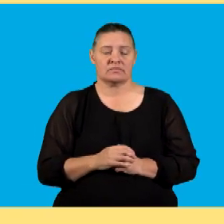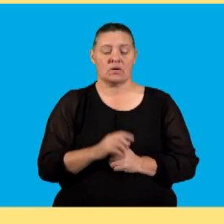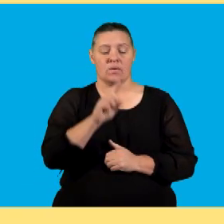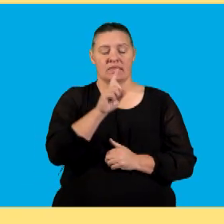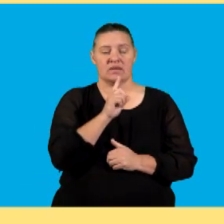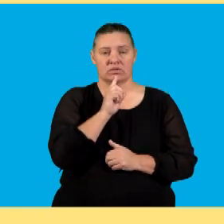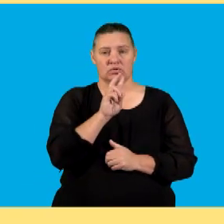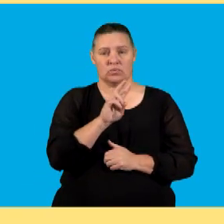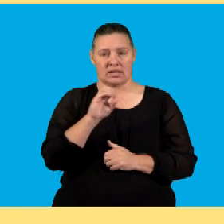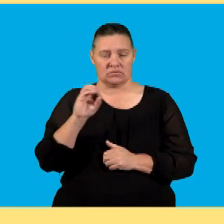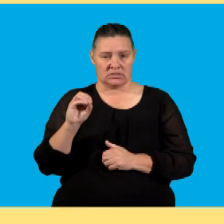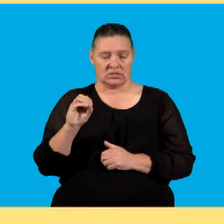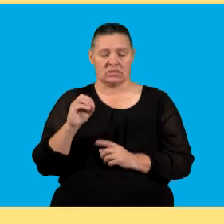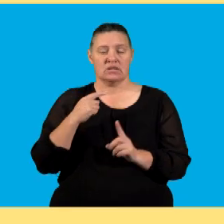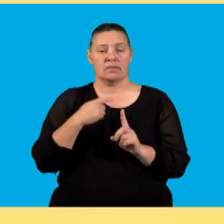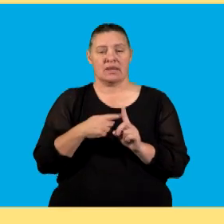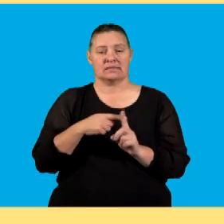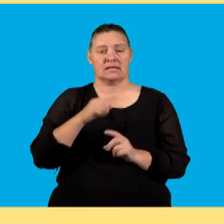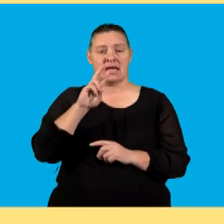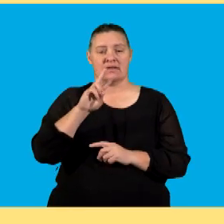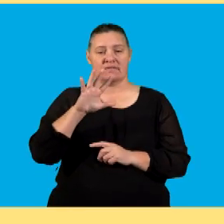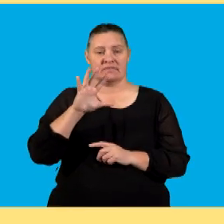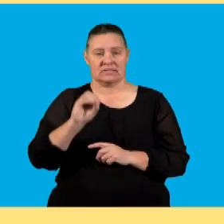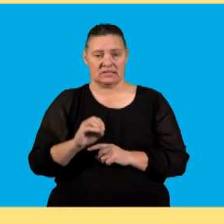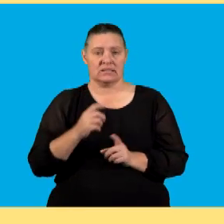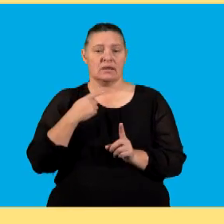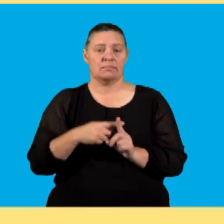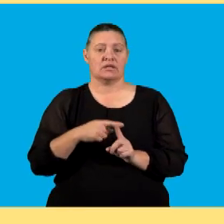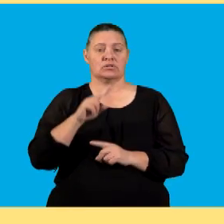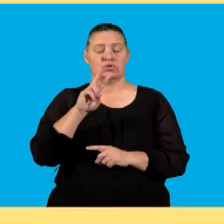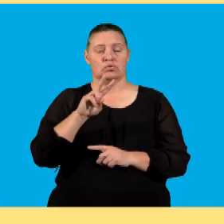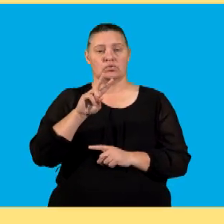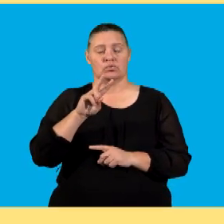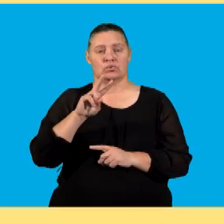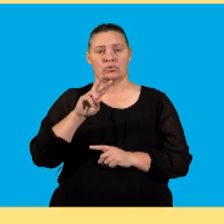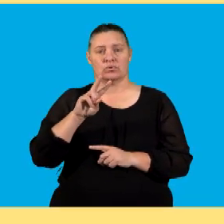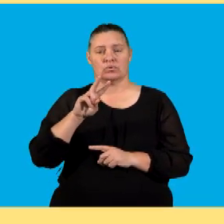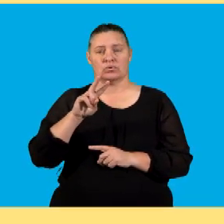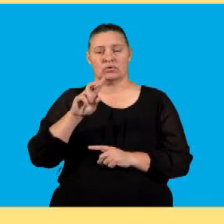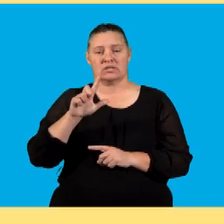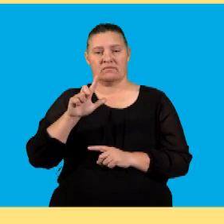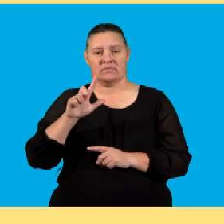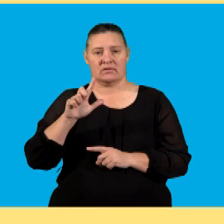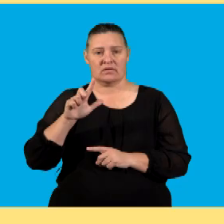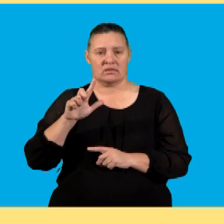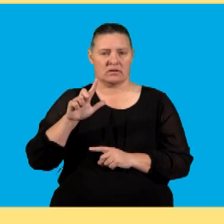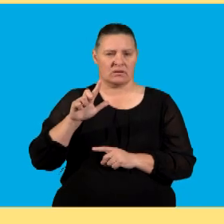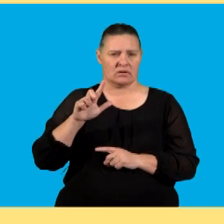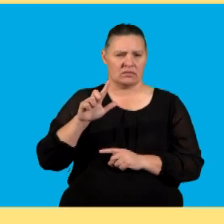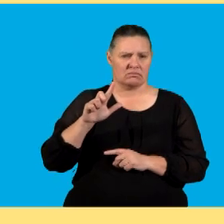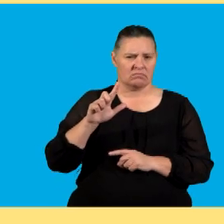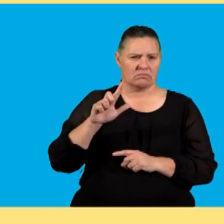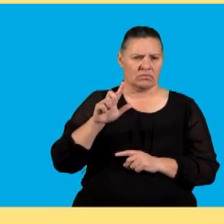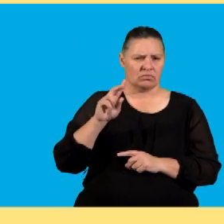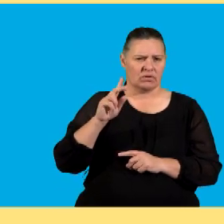my 1,200 plus 850 plus 2,700 plus 150. It